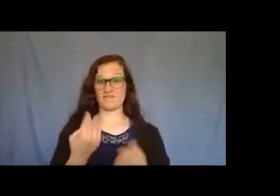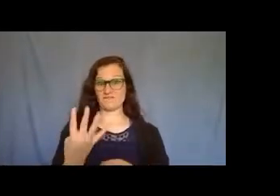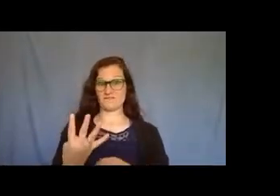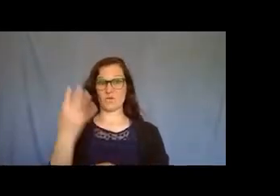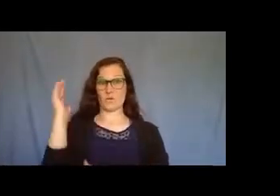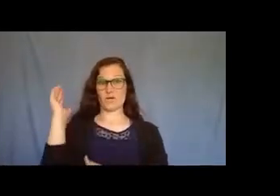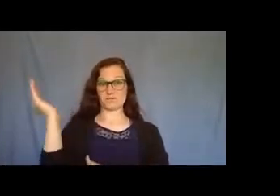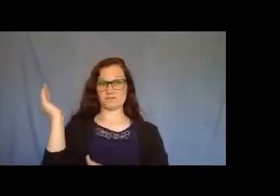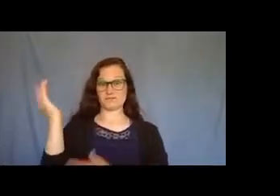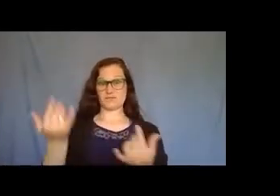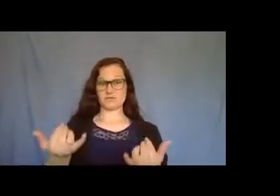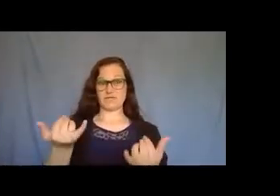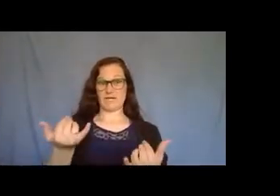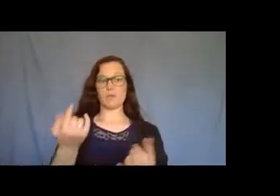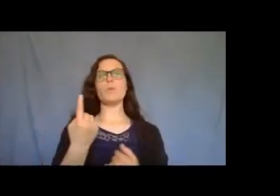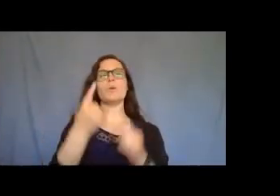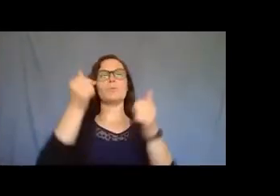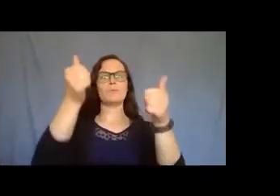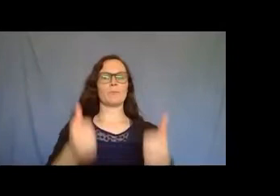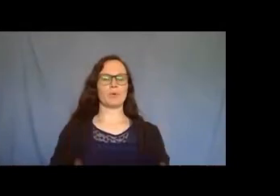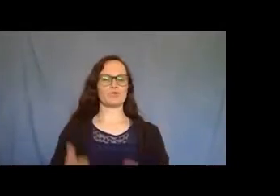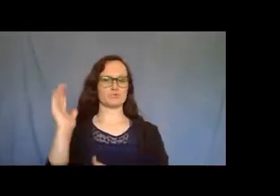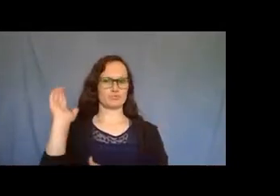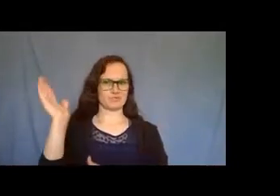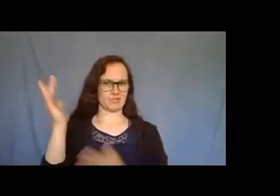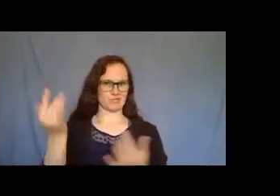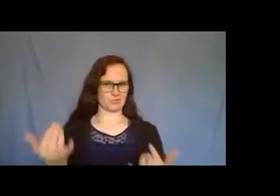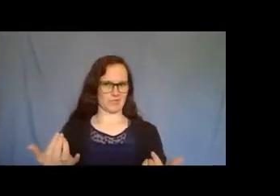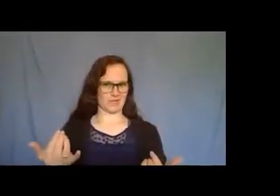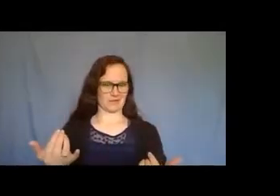poster presentation, and then we are going to have